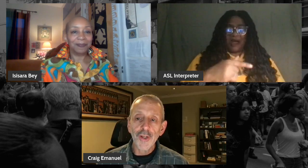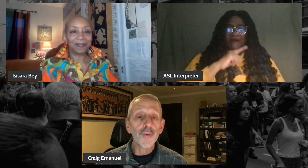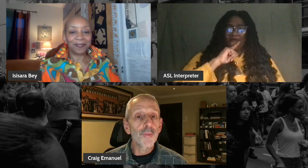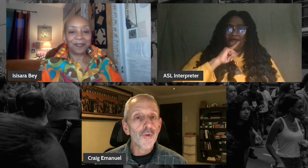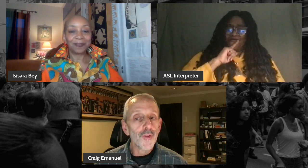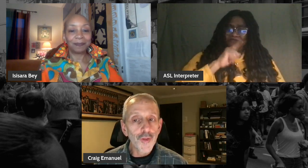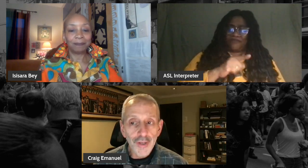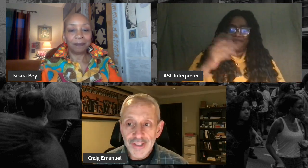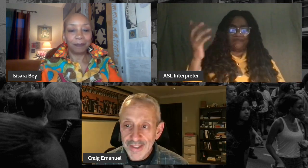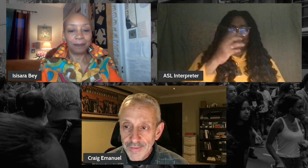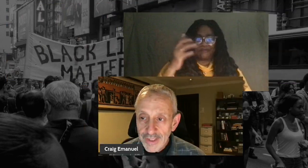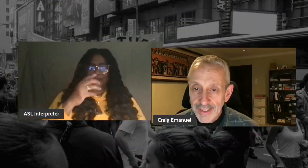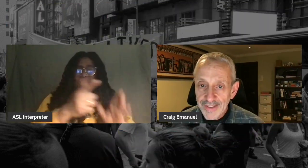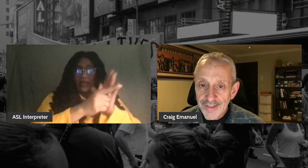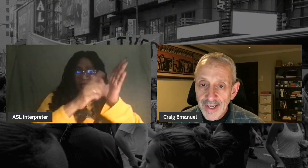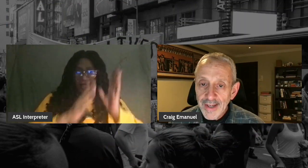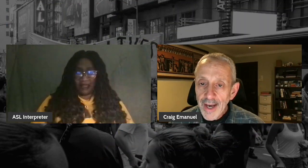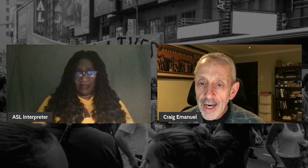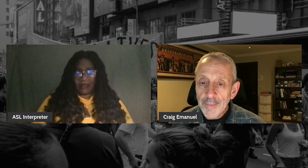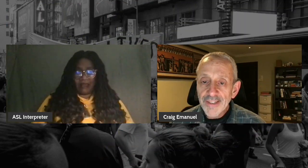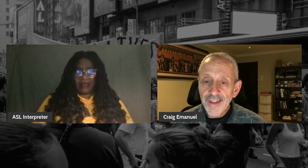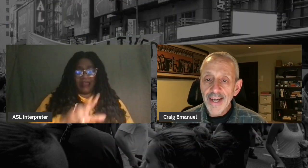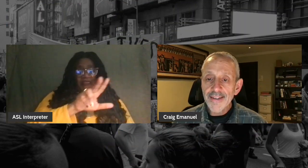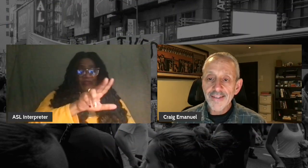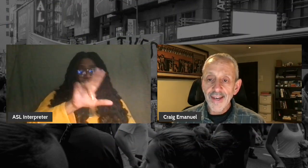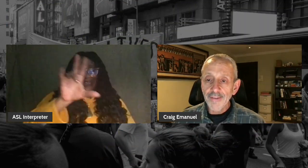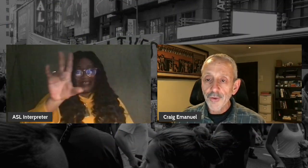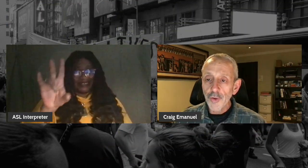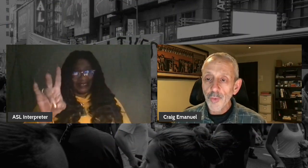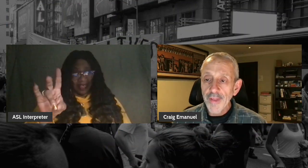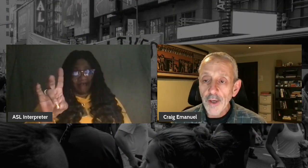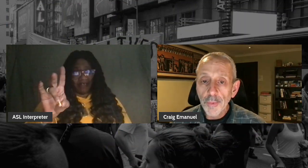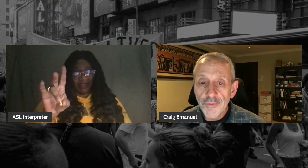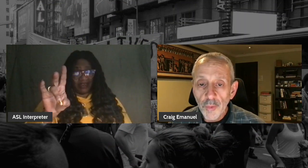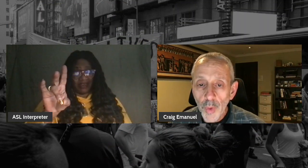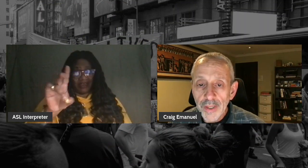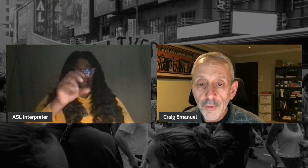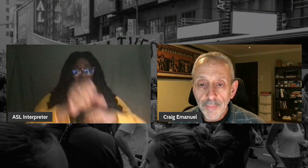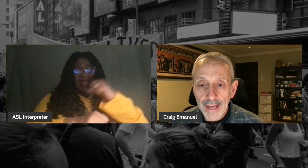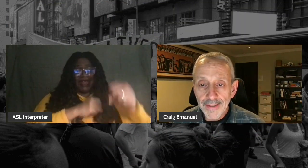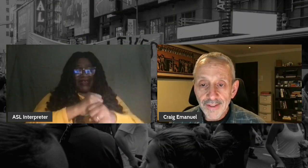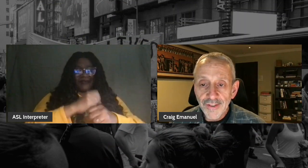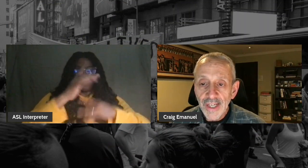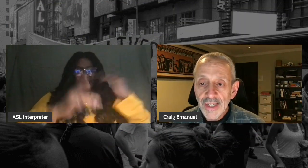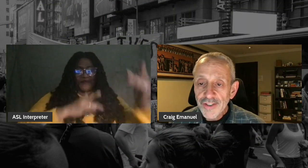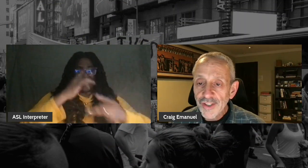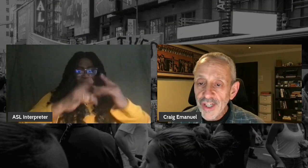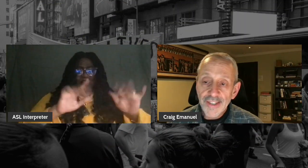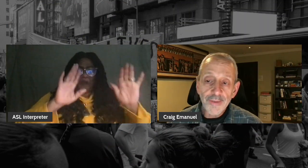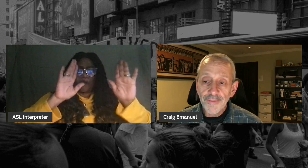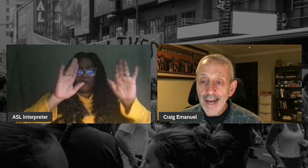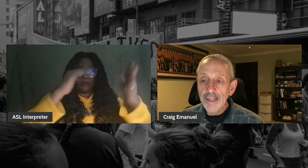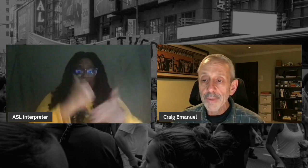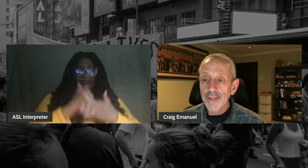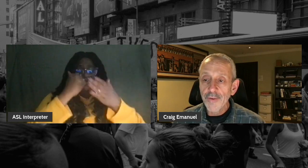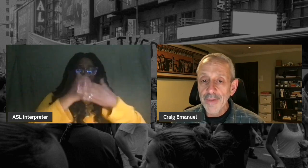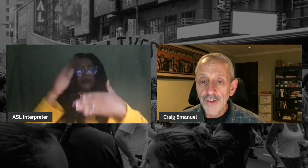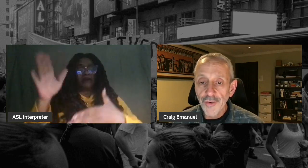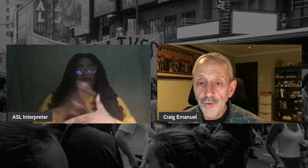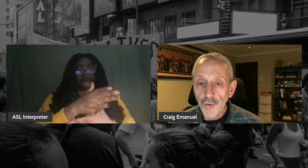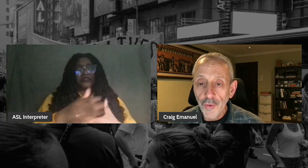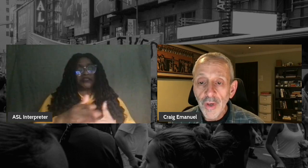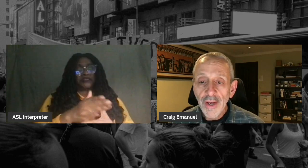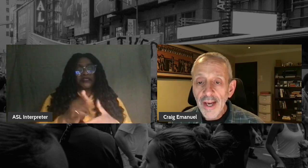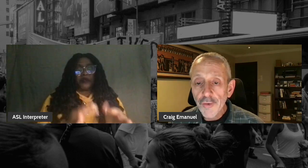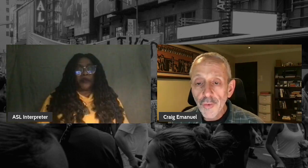an attorney for more than 37 years. And I'm excited this afternoon with the help of some wonderful panelists to share some valuable